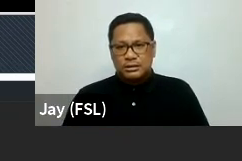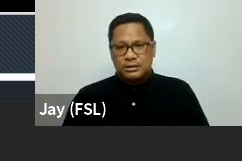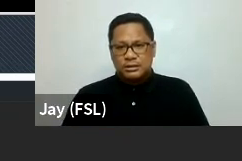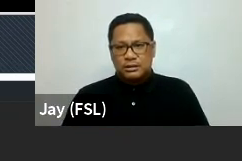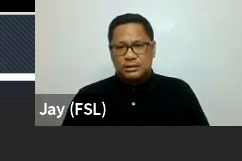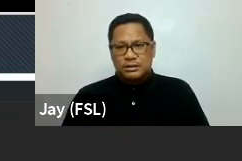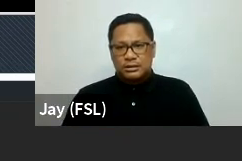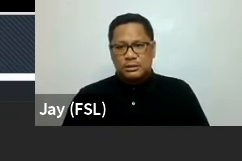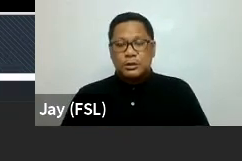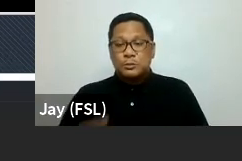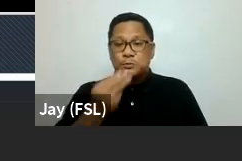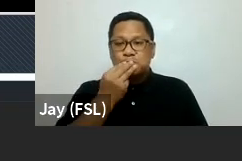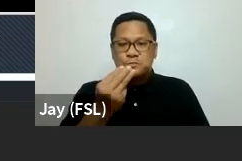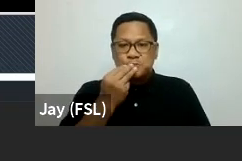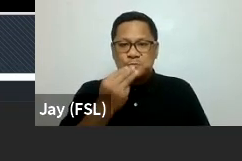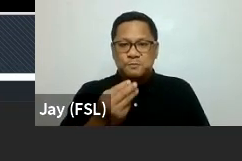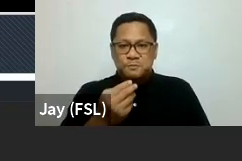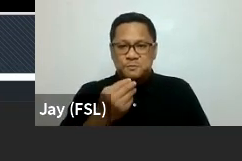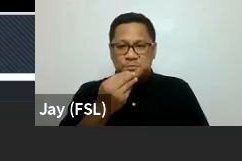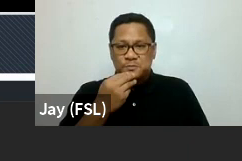Paki-mute lang, paki-mute.